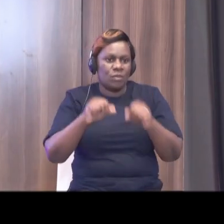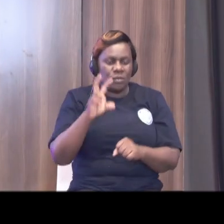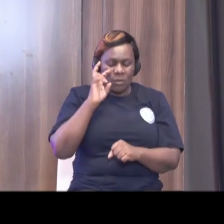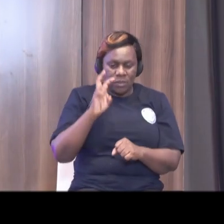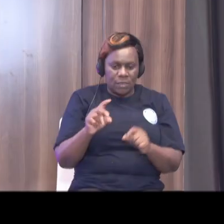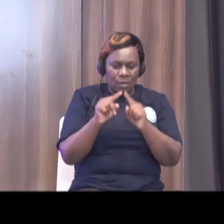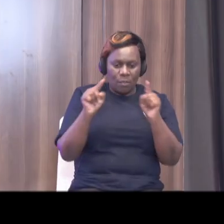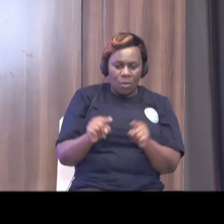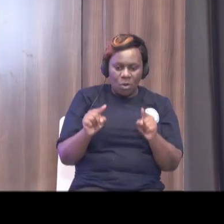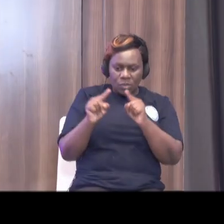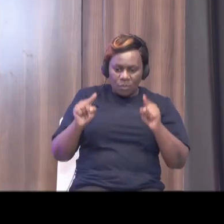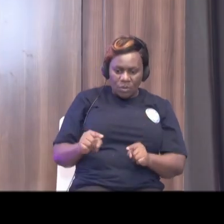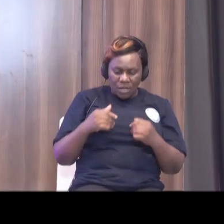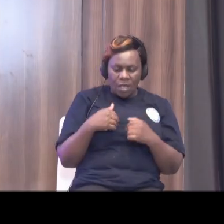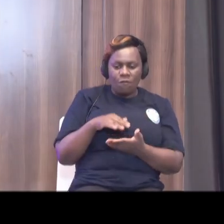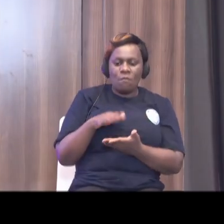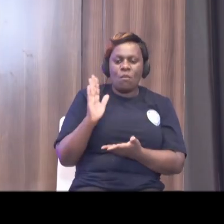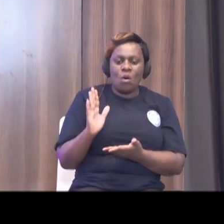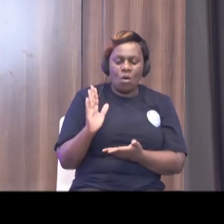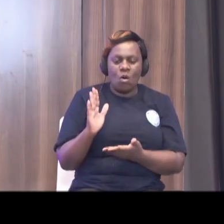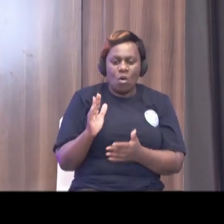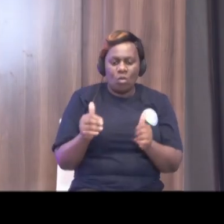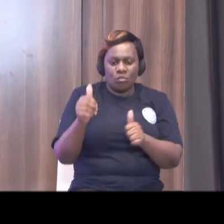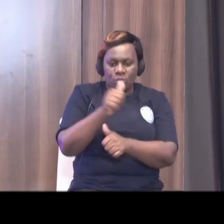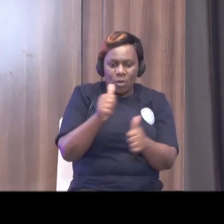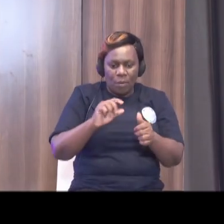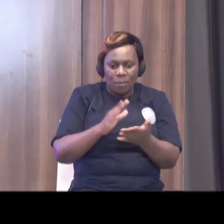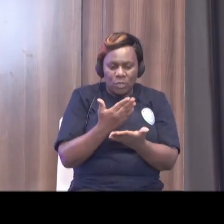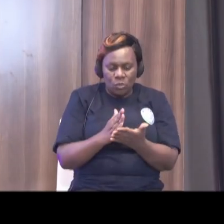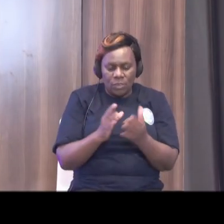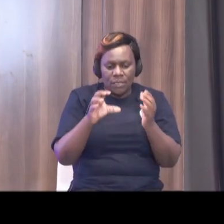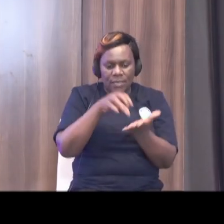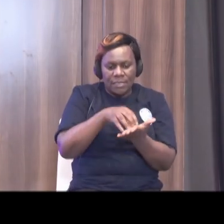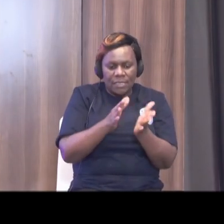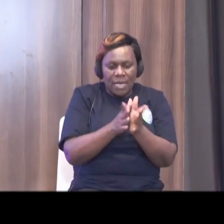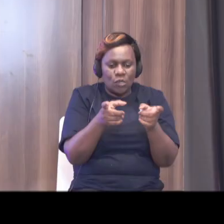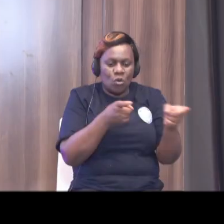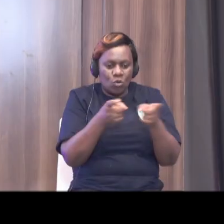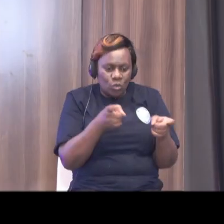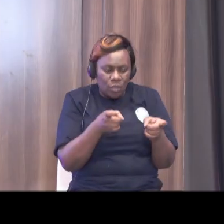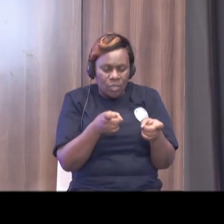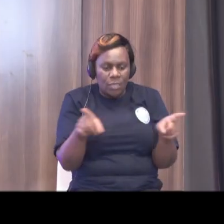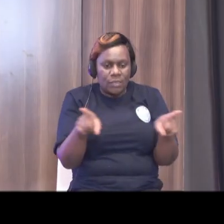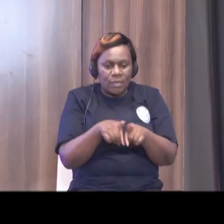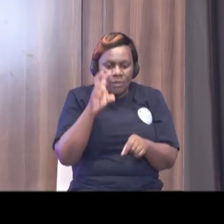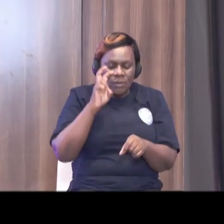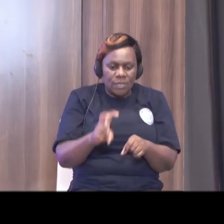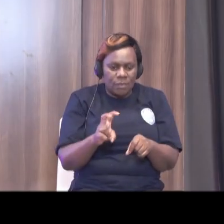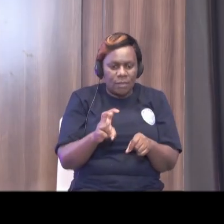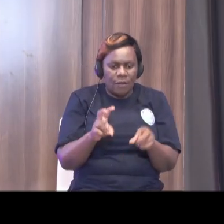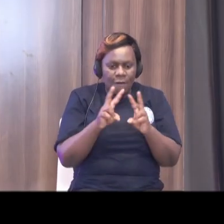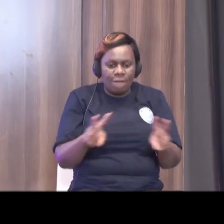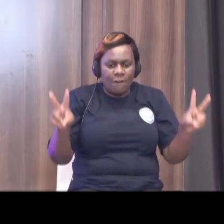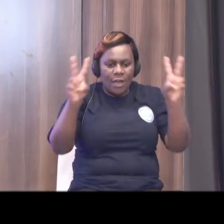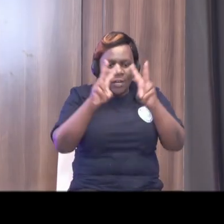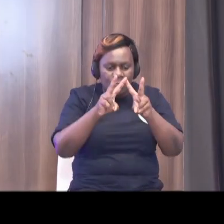the box plots that there's a little bit more overlap between cases and controls, and you will also see that the p-values are